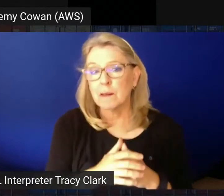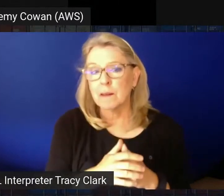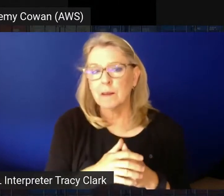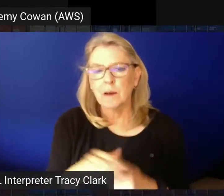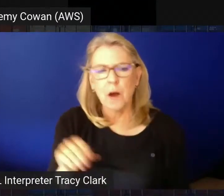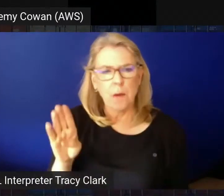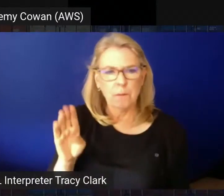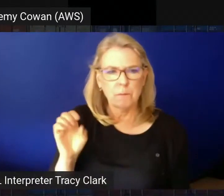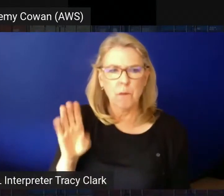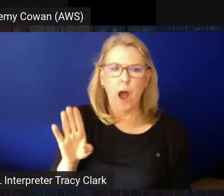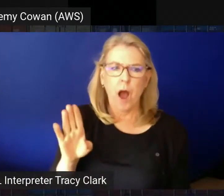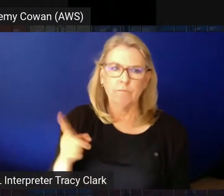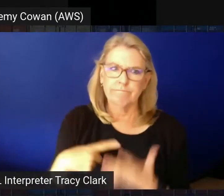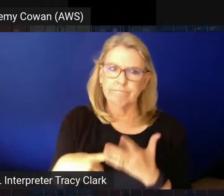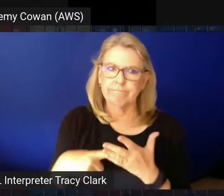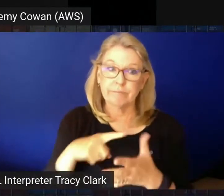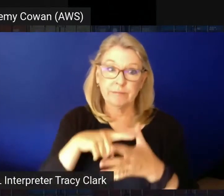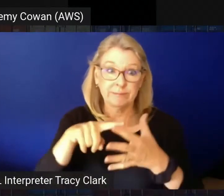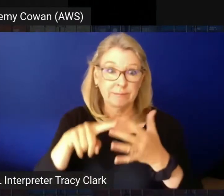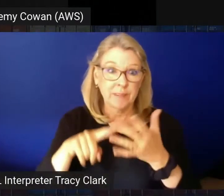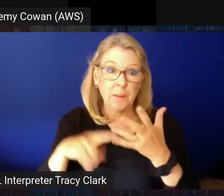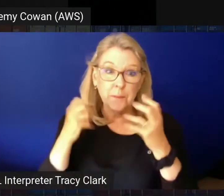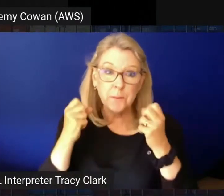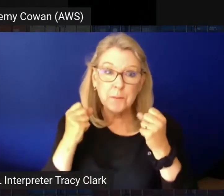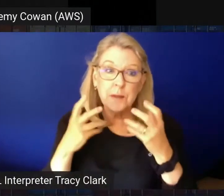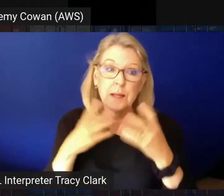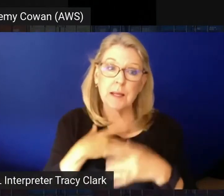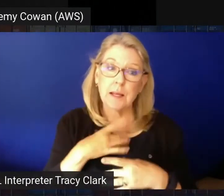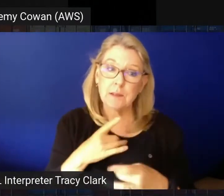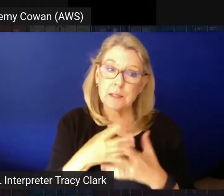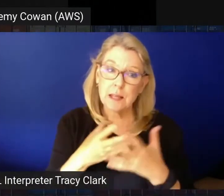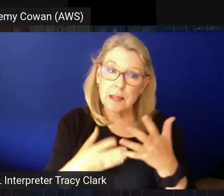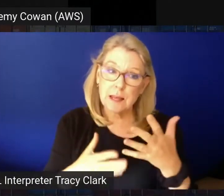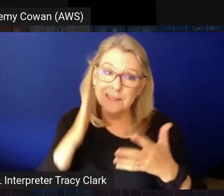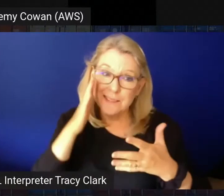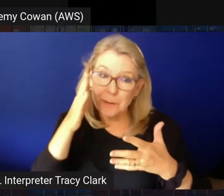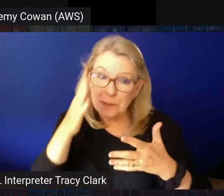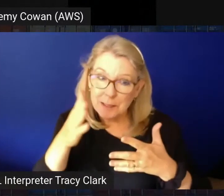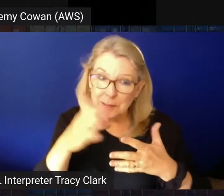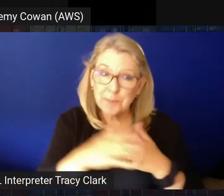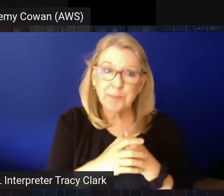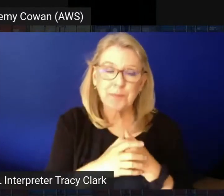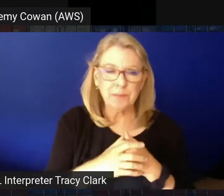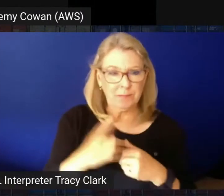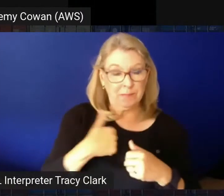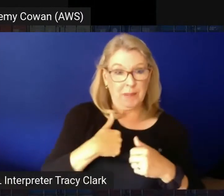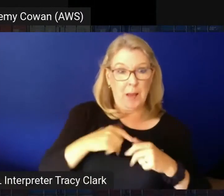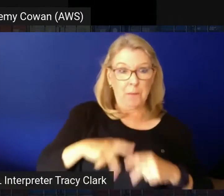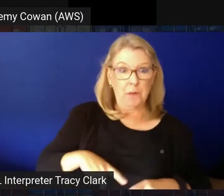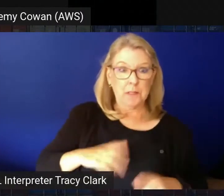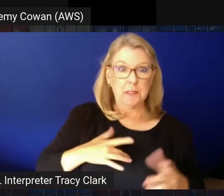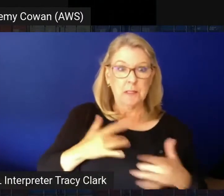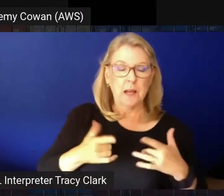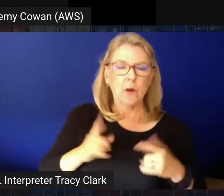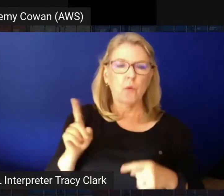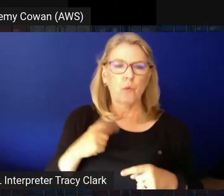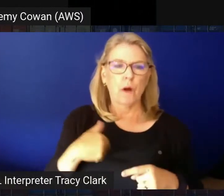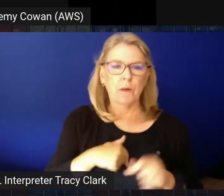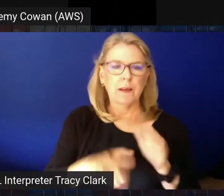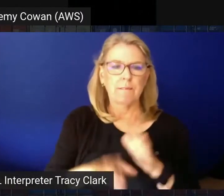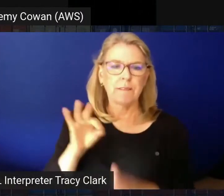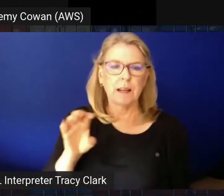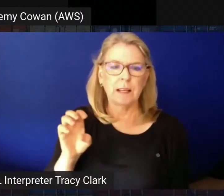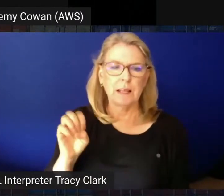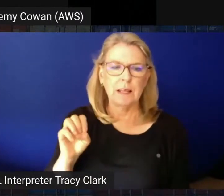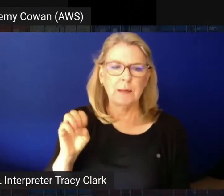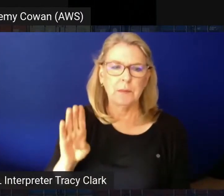things that are coming down the pike. I'm personally excited about where we can use eBPF. I'm